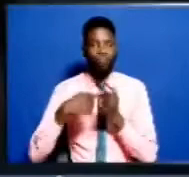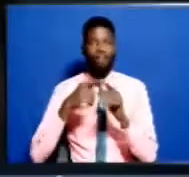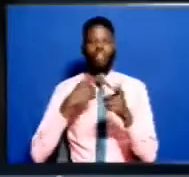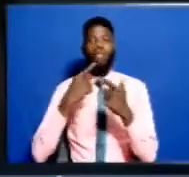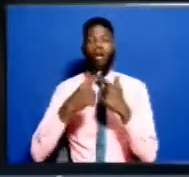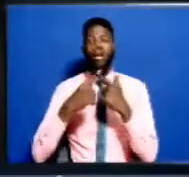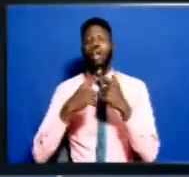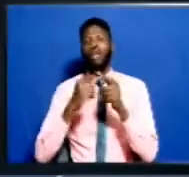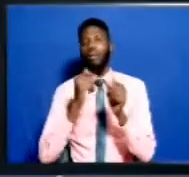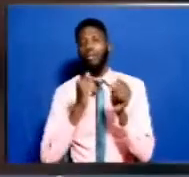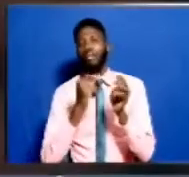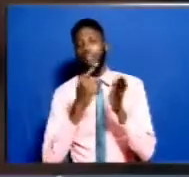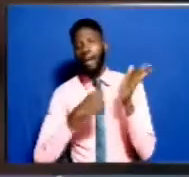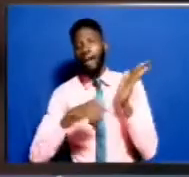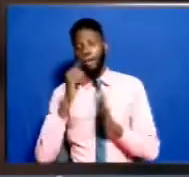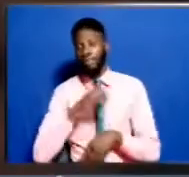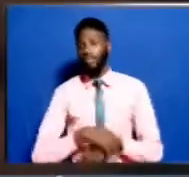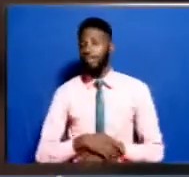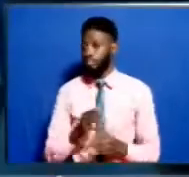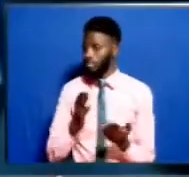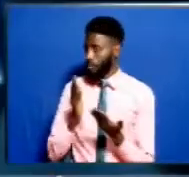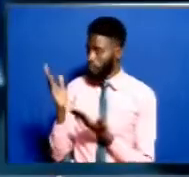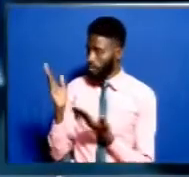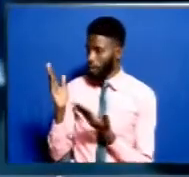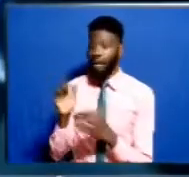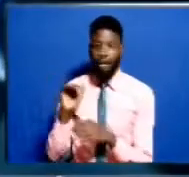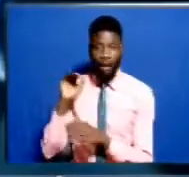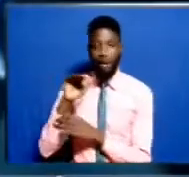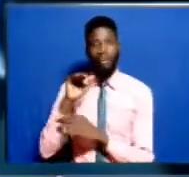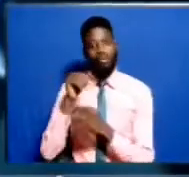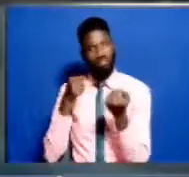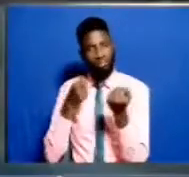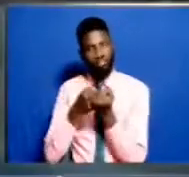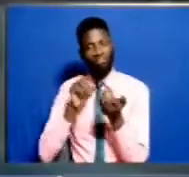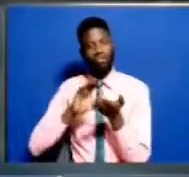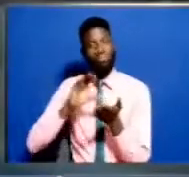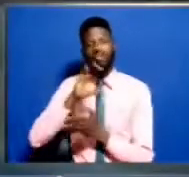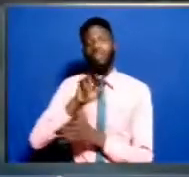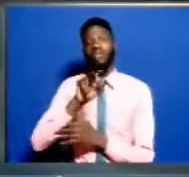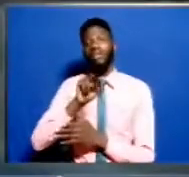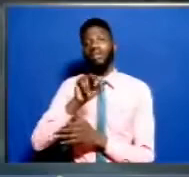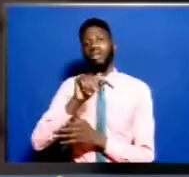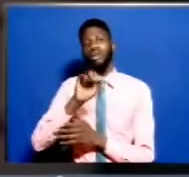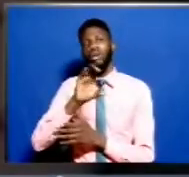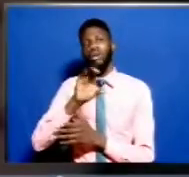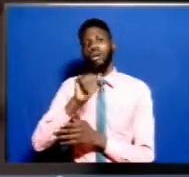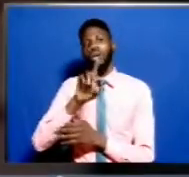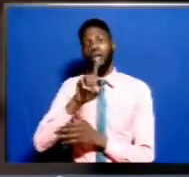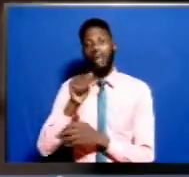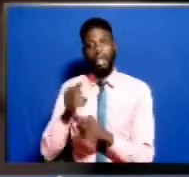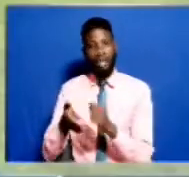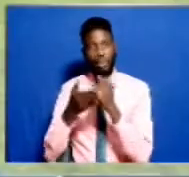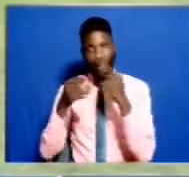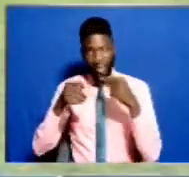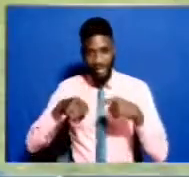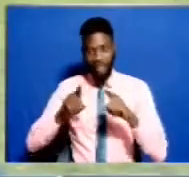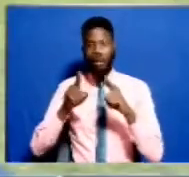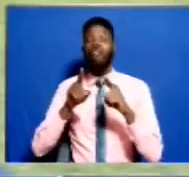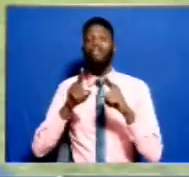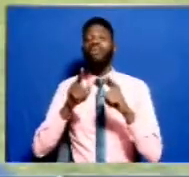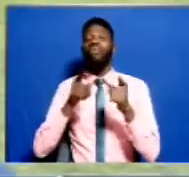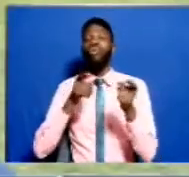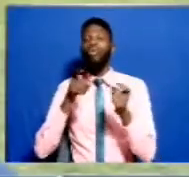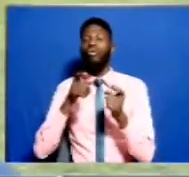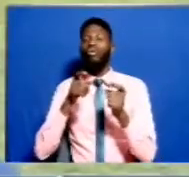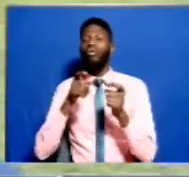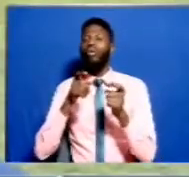Parliament. The former NACADA boss has called for more funding to the authority to enable it handle high-profile cases. Those monies